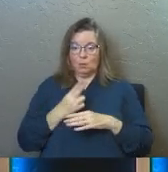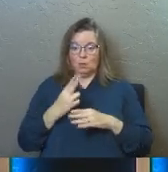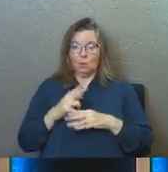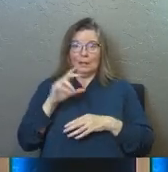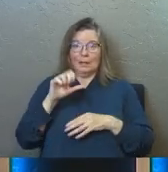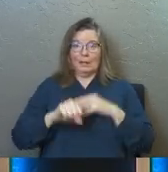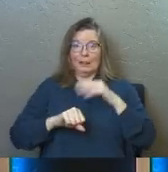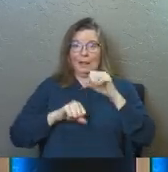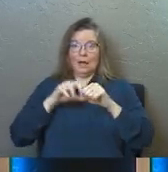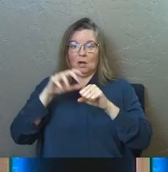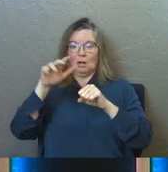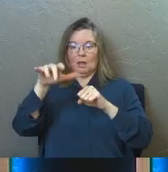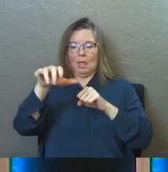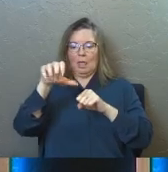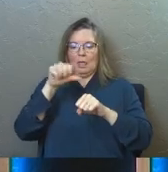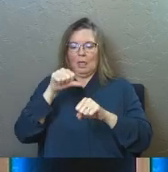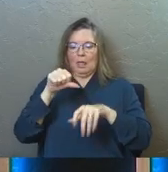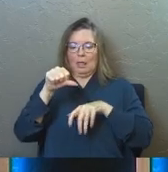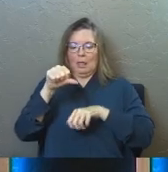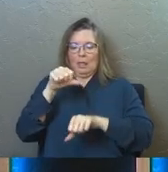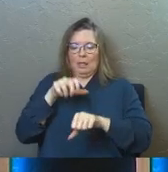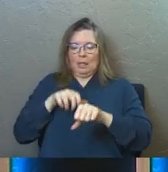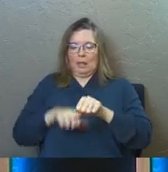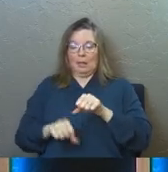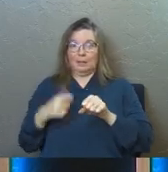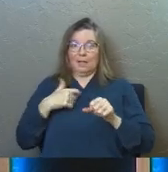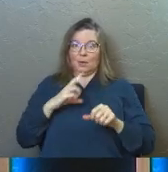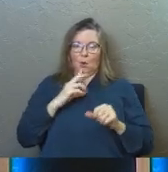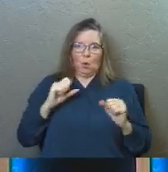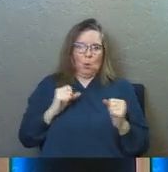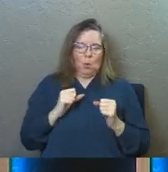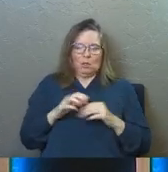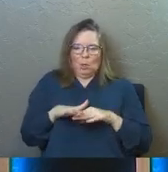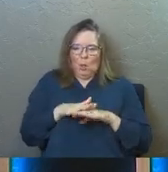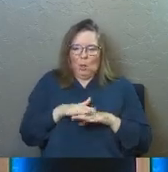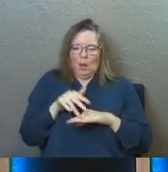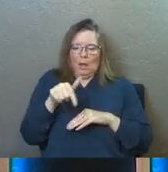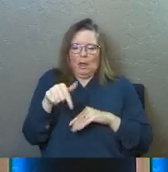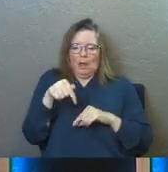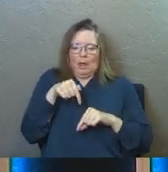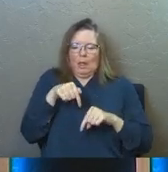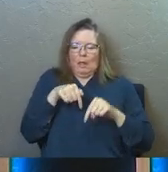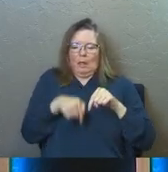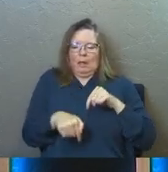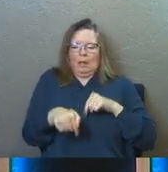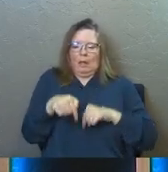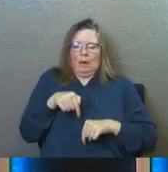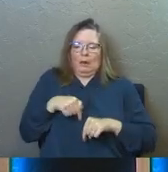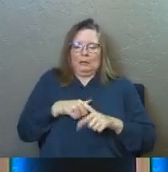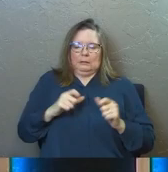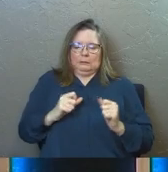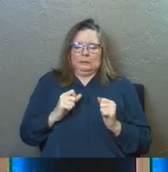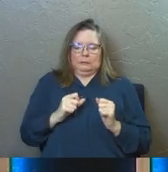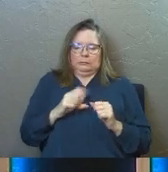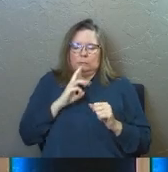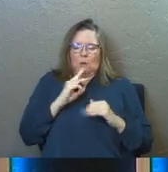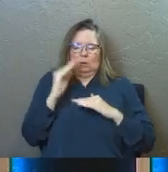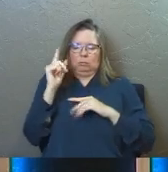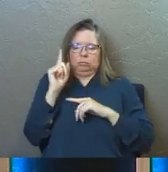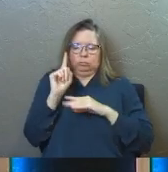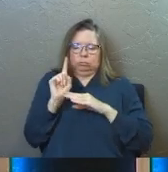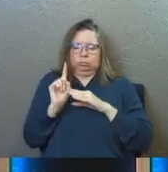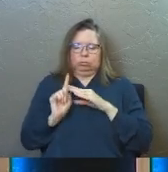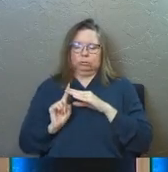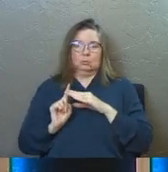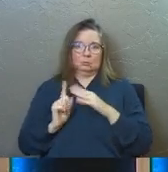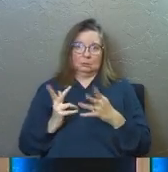uses the ladder and you go step by step because the water's cold, right? It's, I got to take it slow. I'm not comfortable. This is a little tough for me, but I'm going to get in there. I'm just going to take my